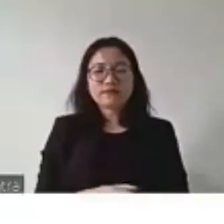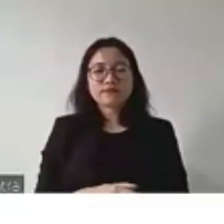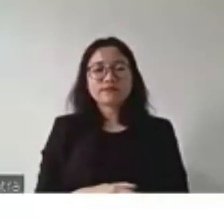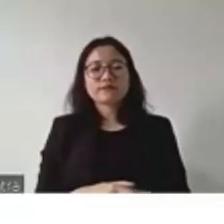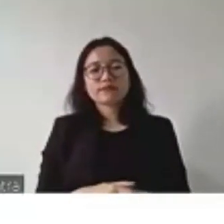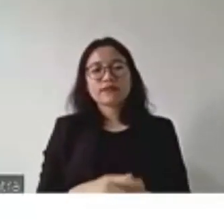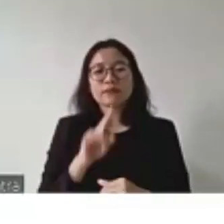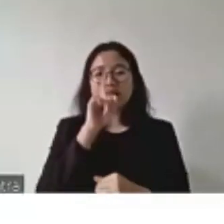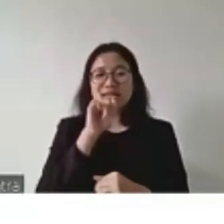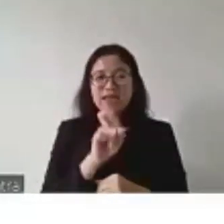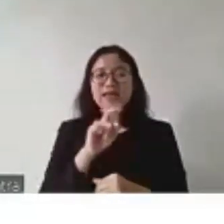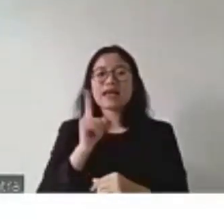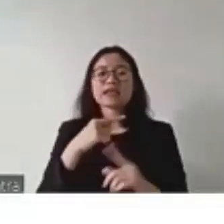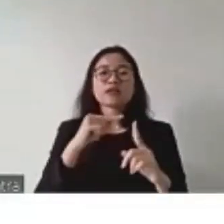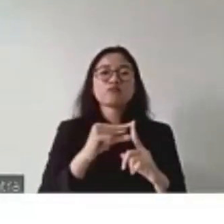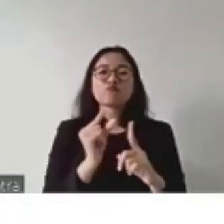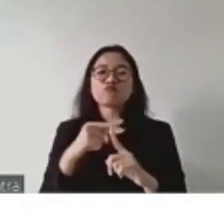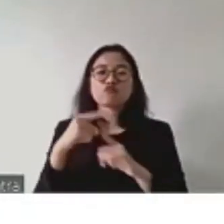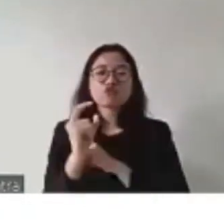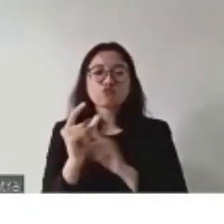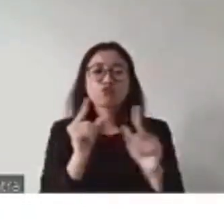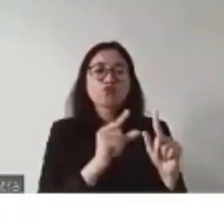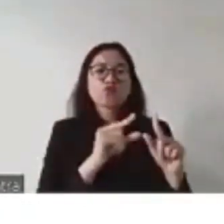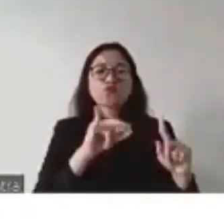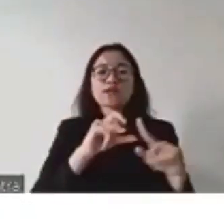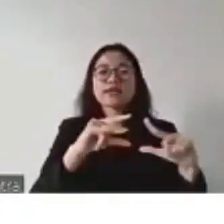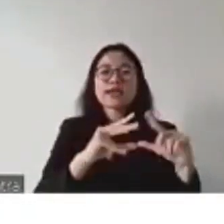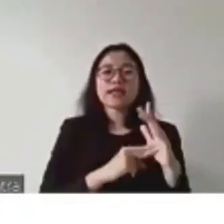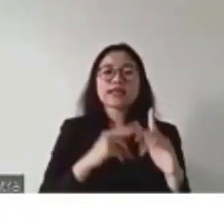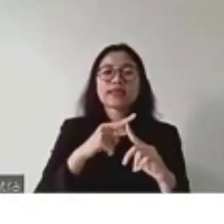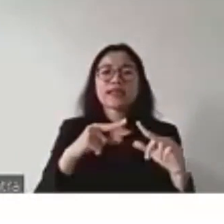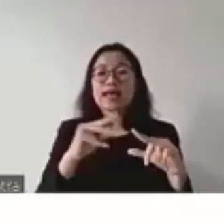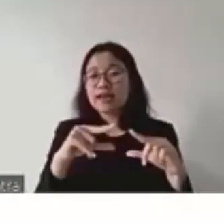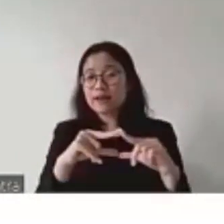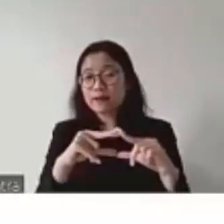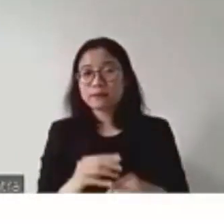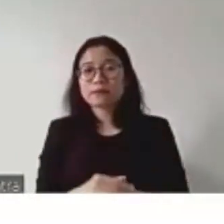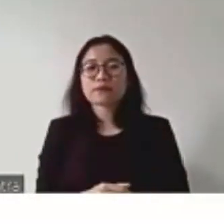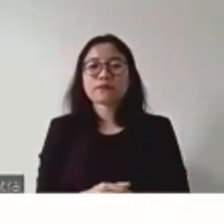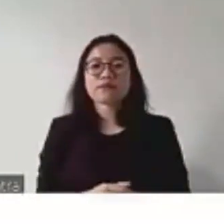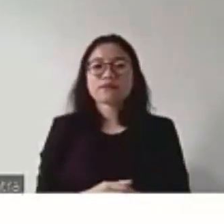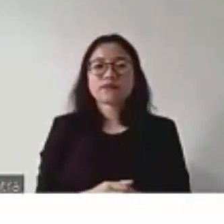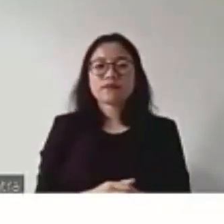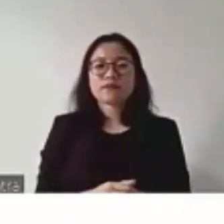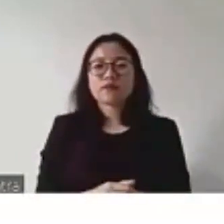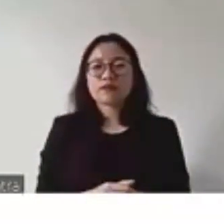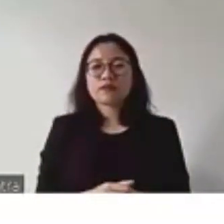the question is, what factors play a crucial role in addressing the challenge of climate